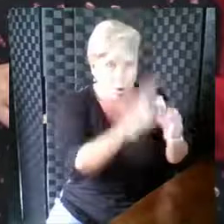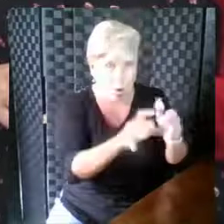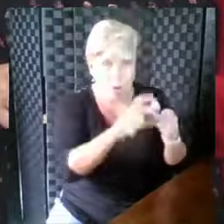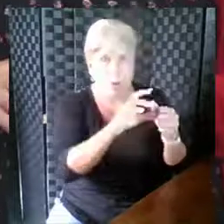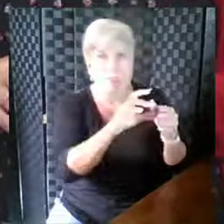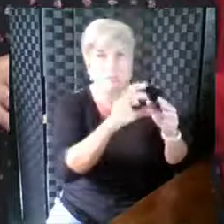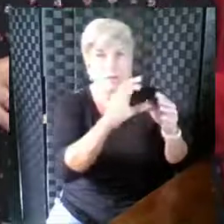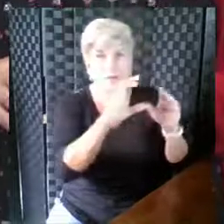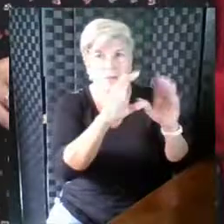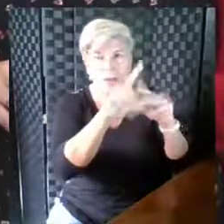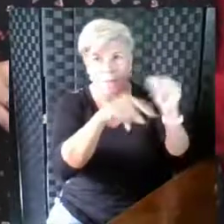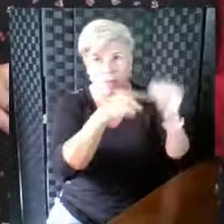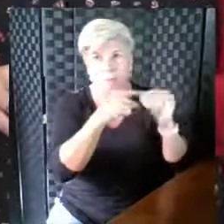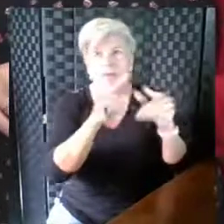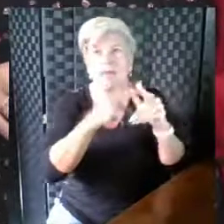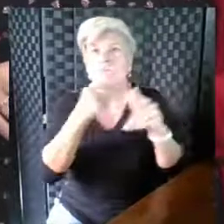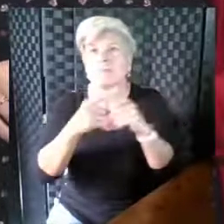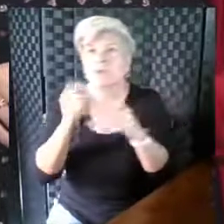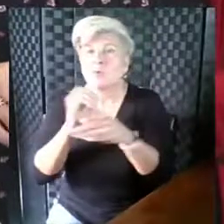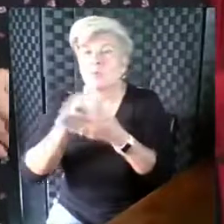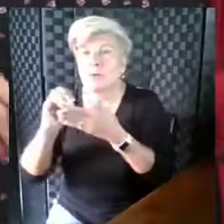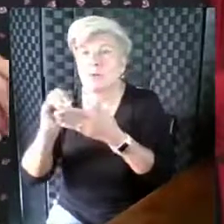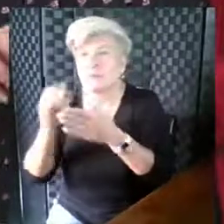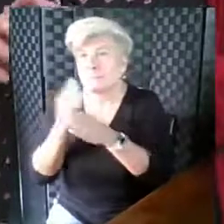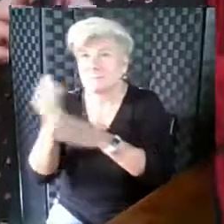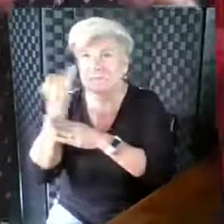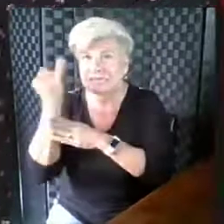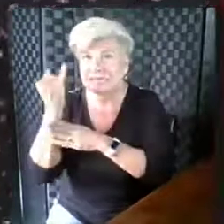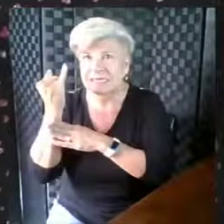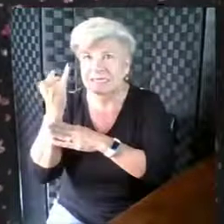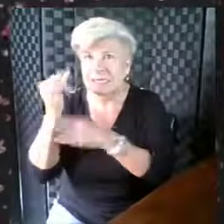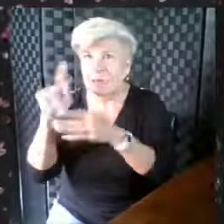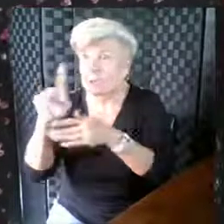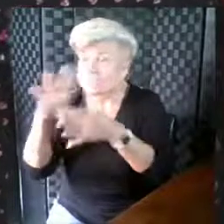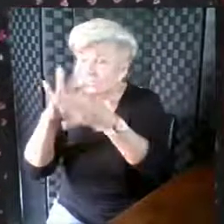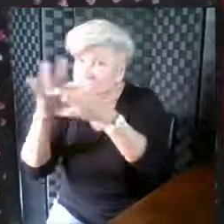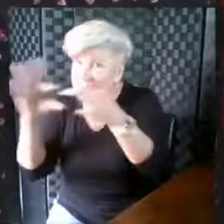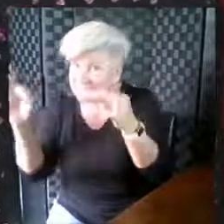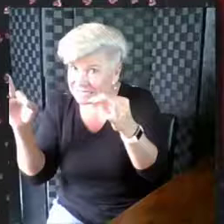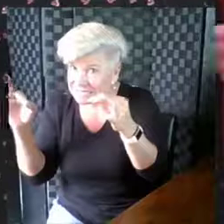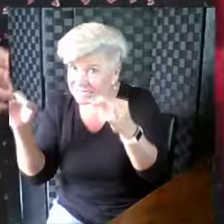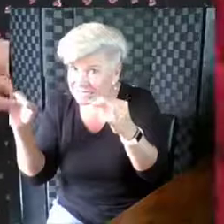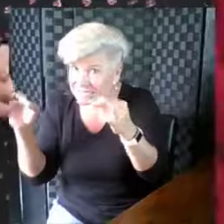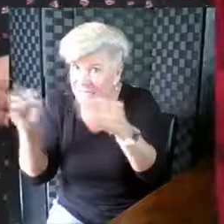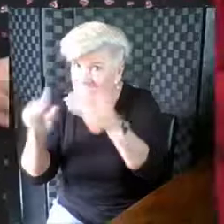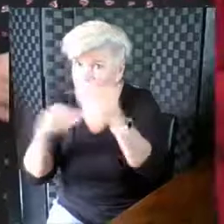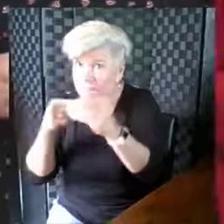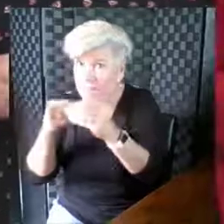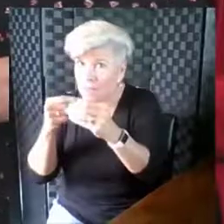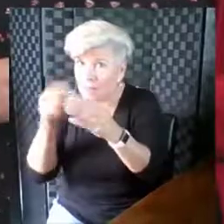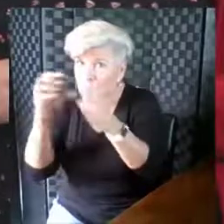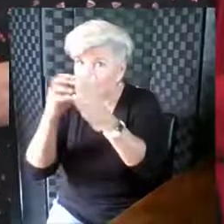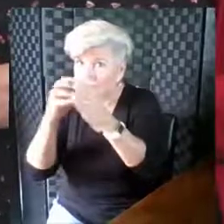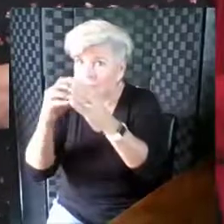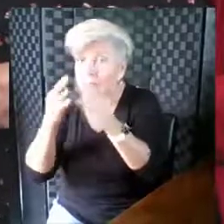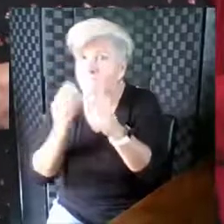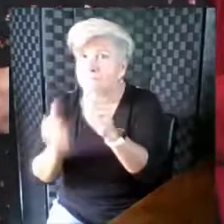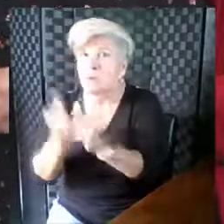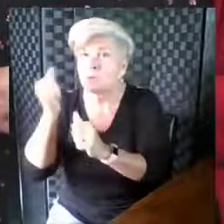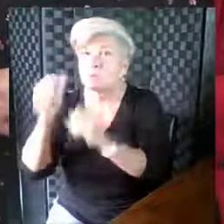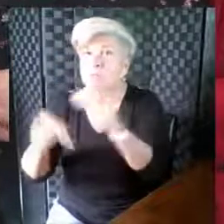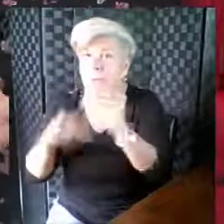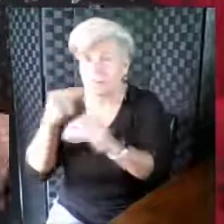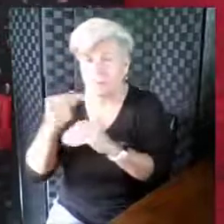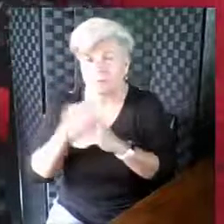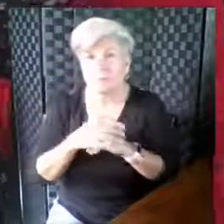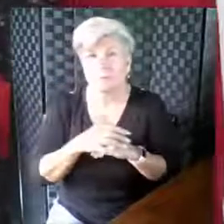that you read. And then you're going to write a main idea. The main idea is a sentence about what the text is mostly